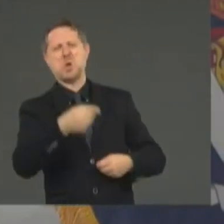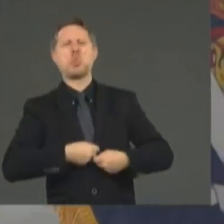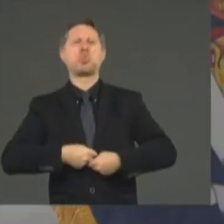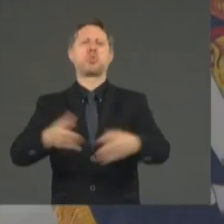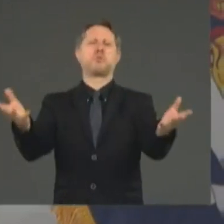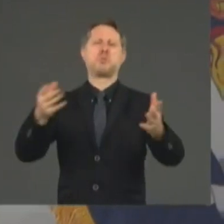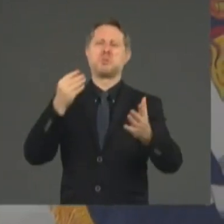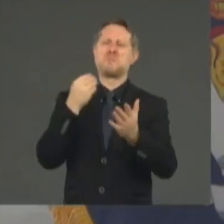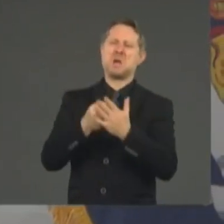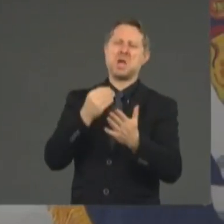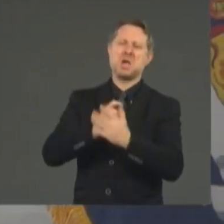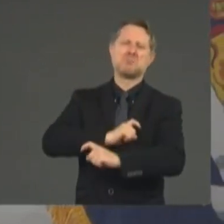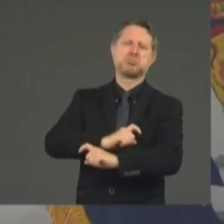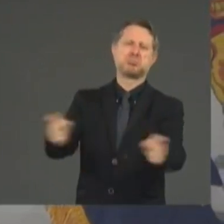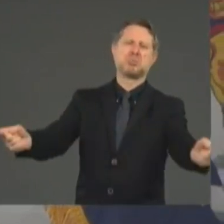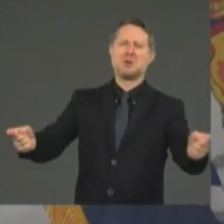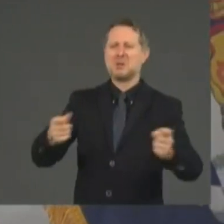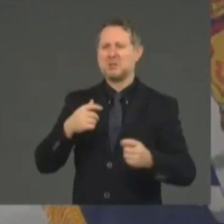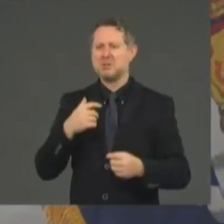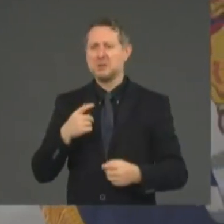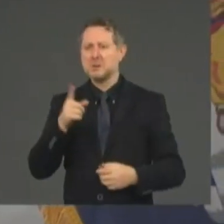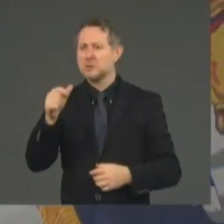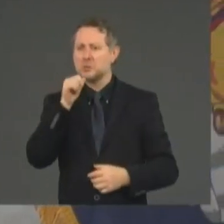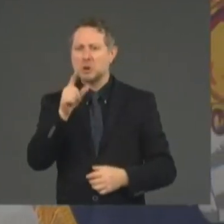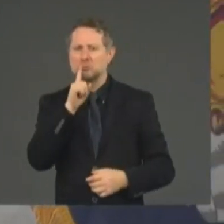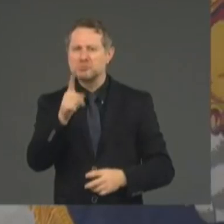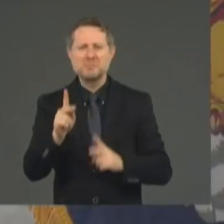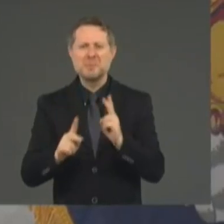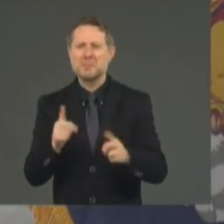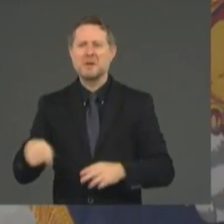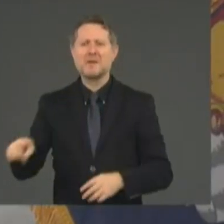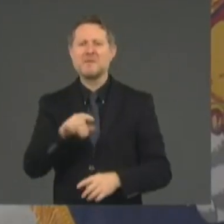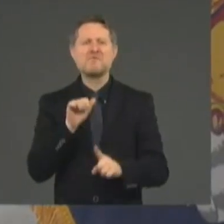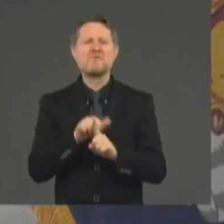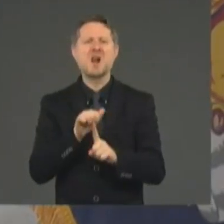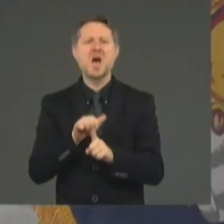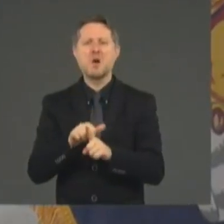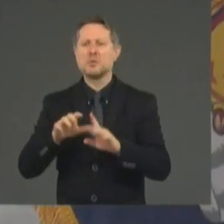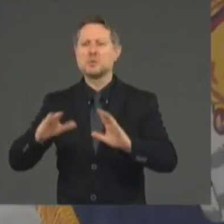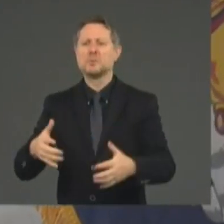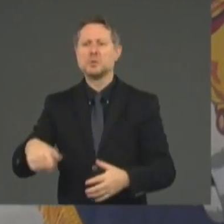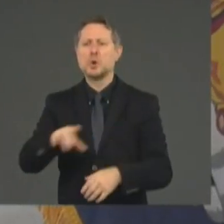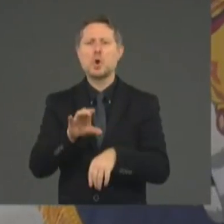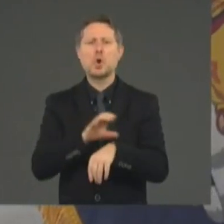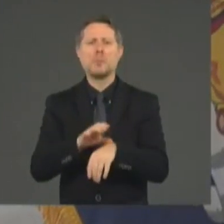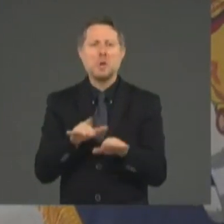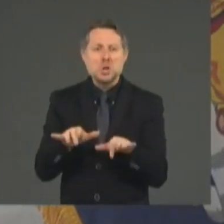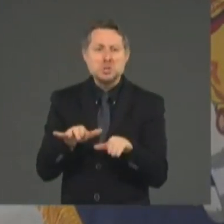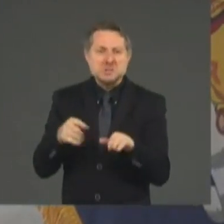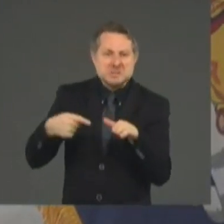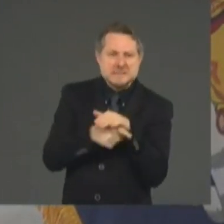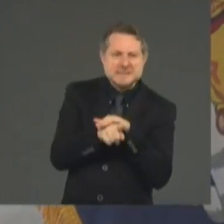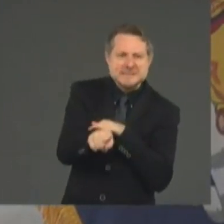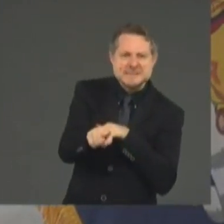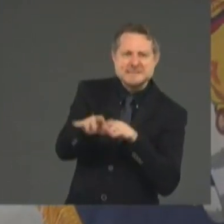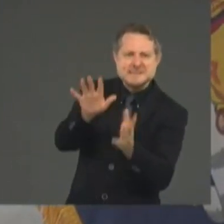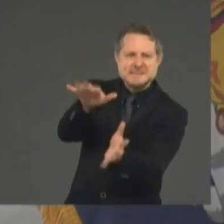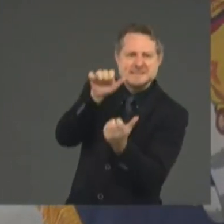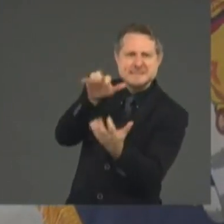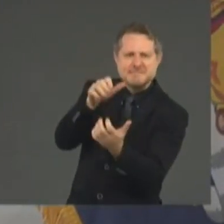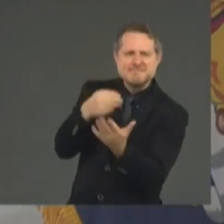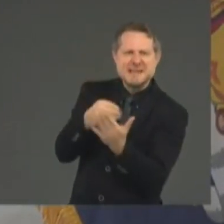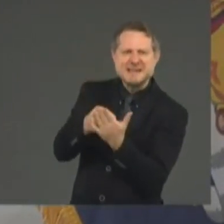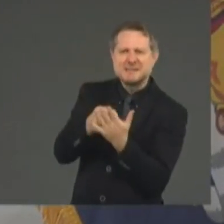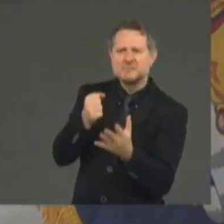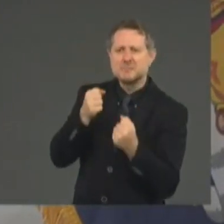money and the people didn't exist and they were just computer scam artists, and how did you not know?